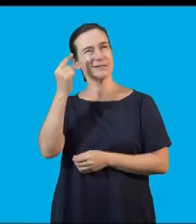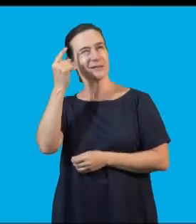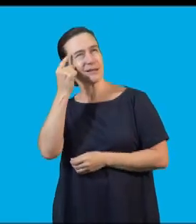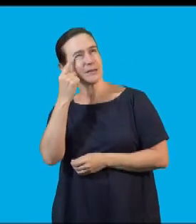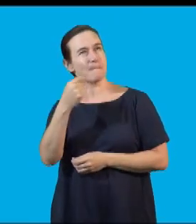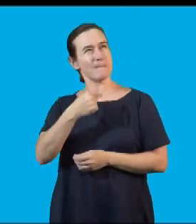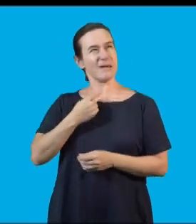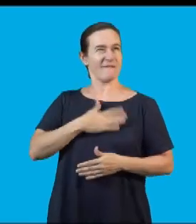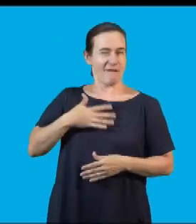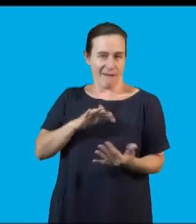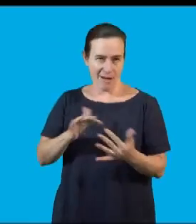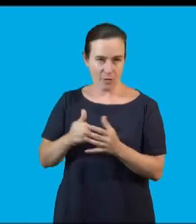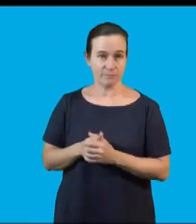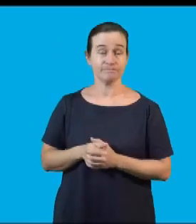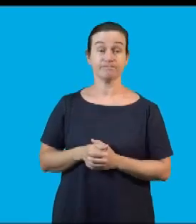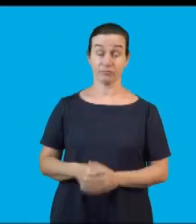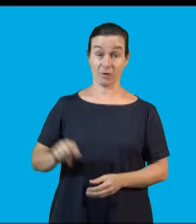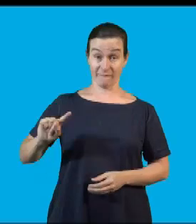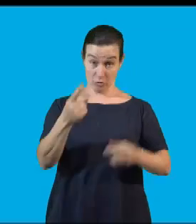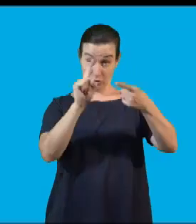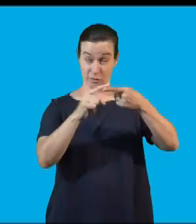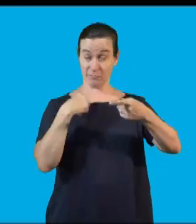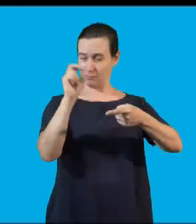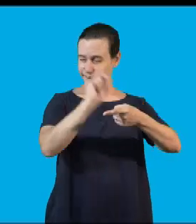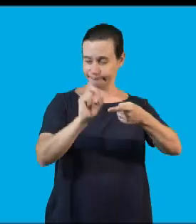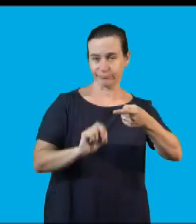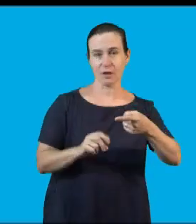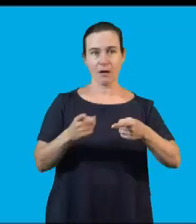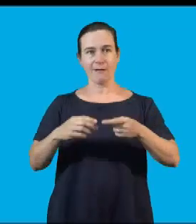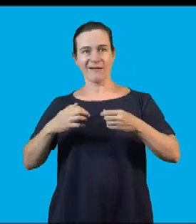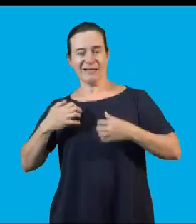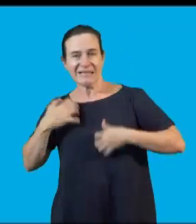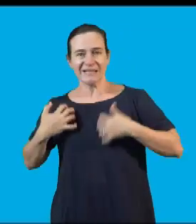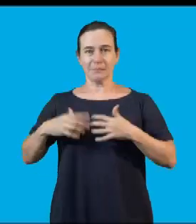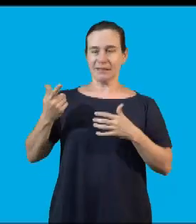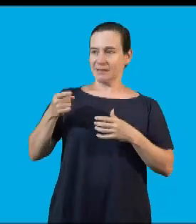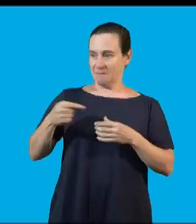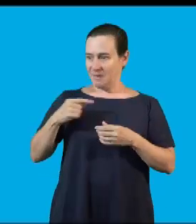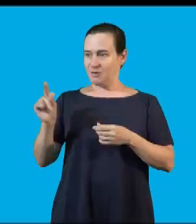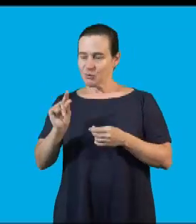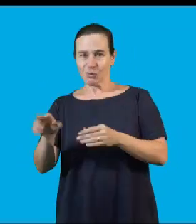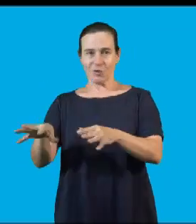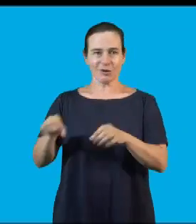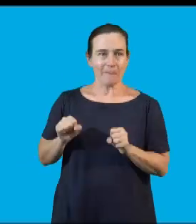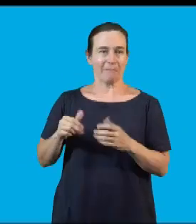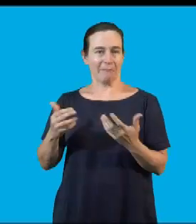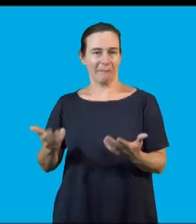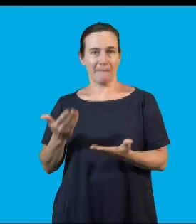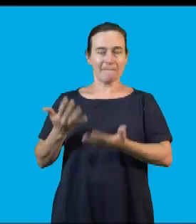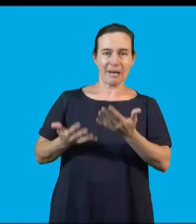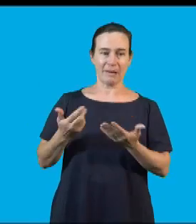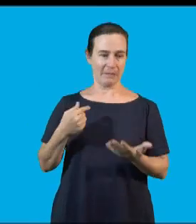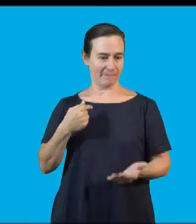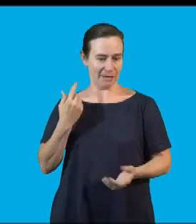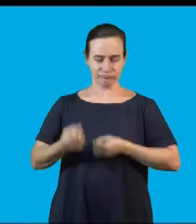The first entry, the content, would be anticipation and excitement before the arrival of the pet. You